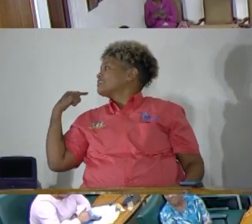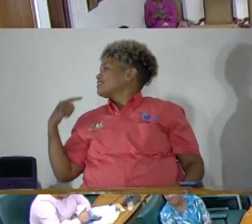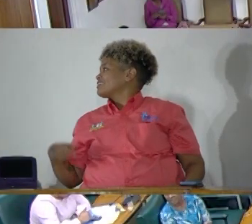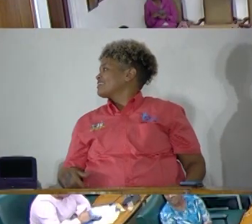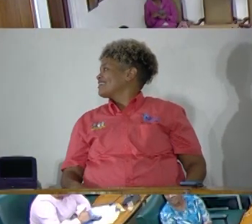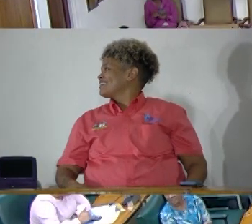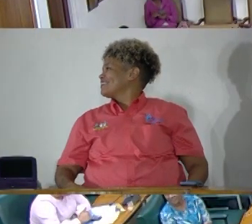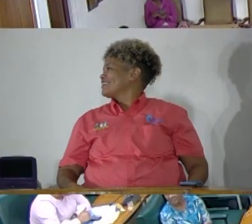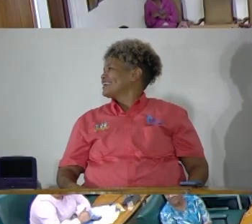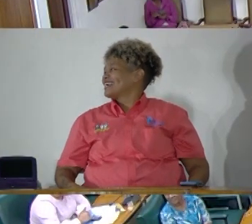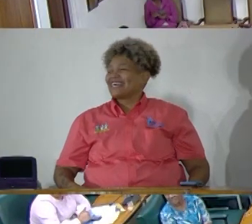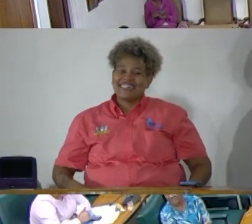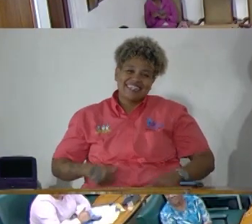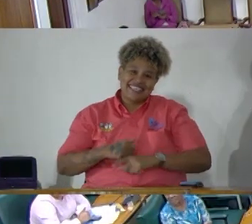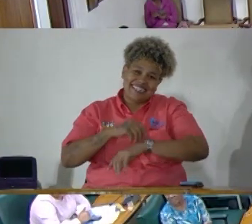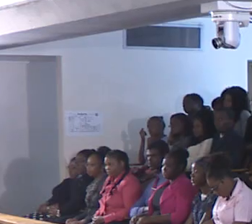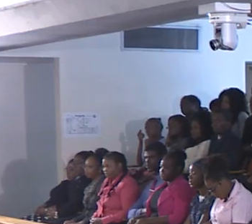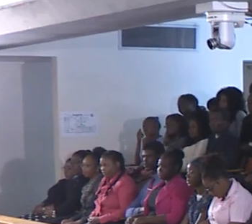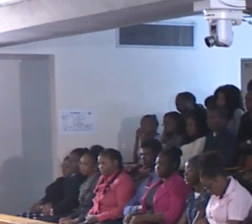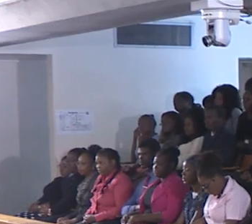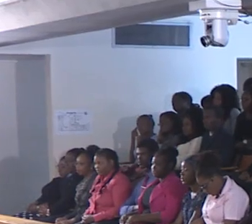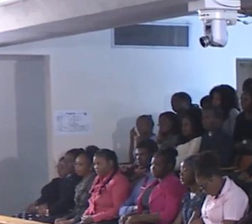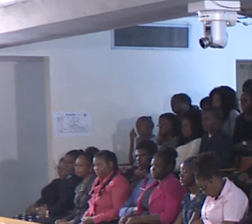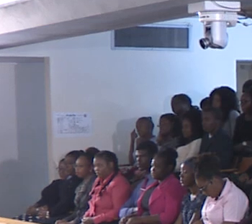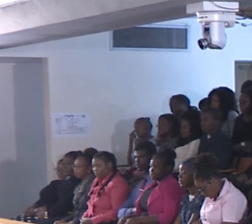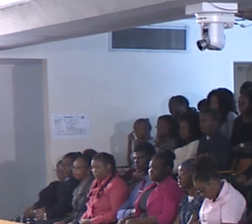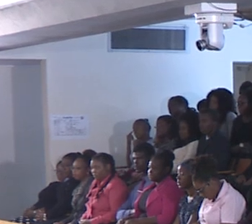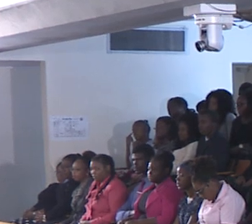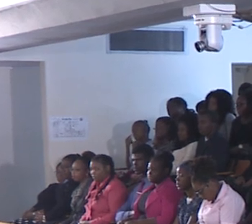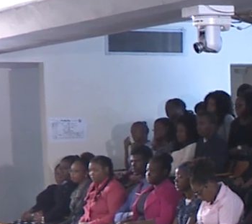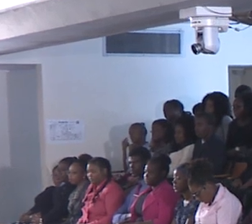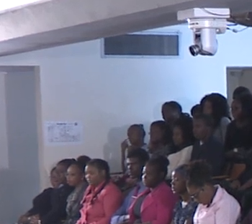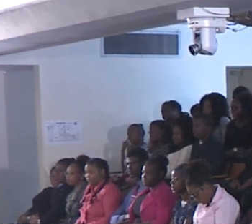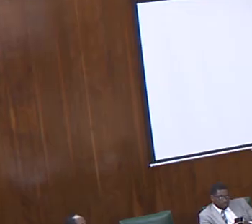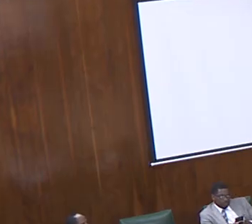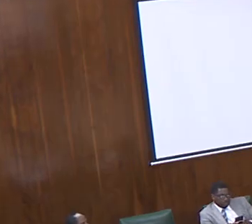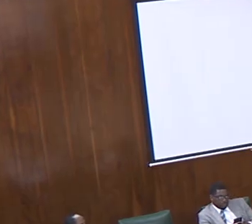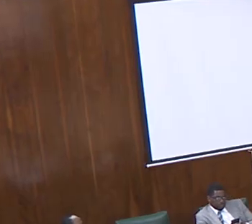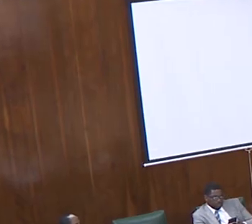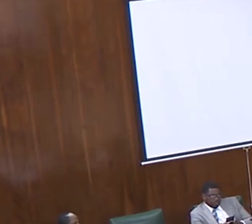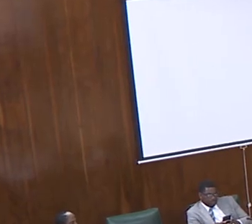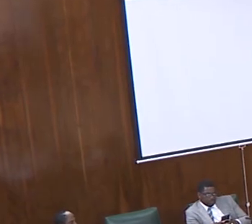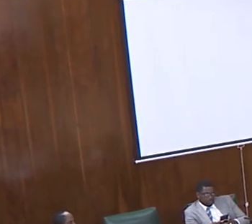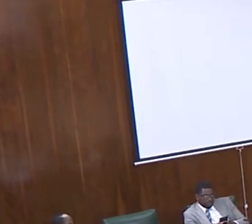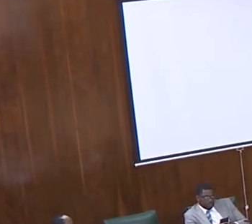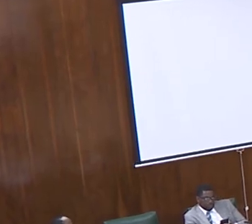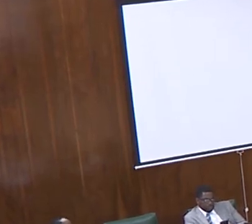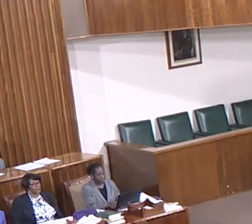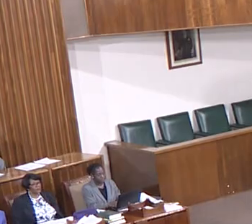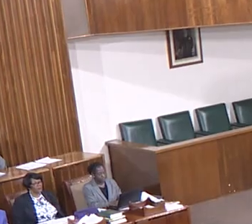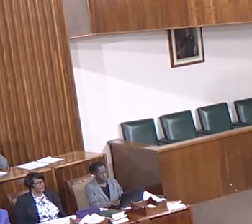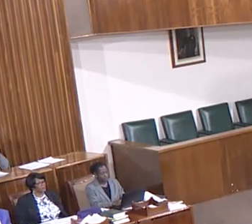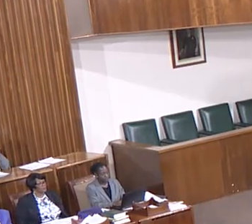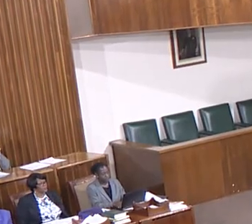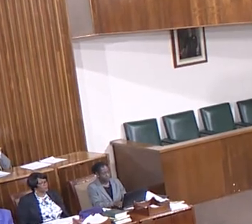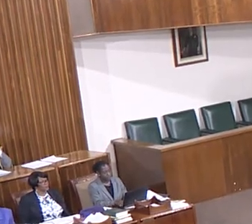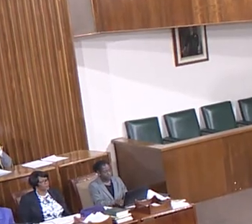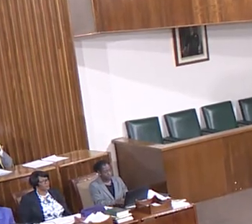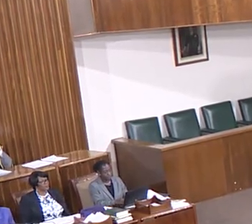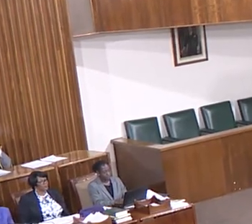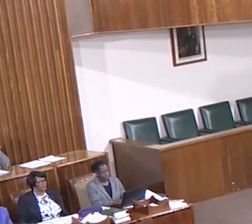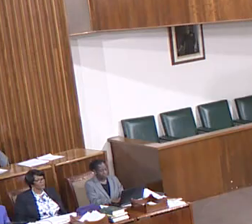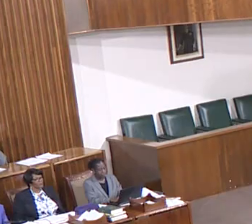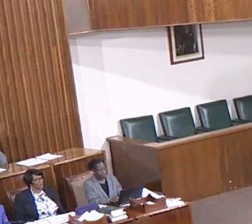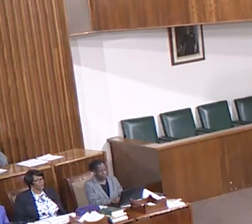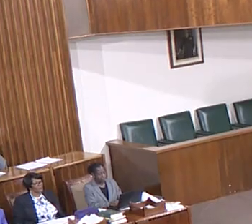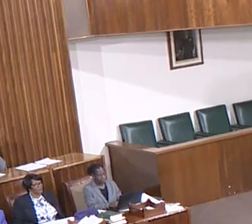of a proposed series of amendments intended to give effect to a constitution enacted by the Parliament and approved by the